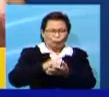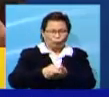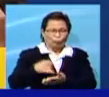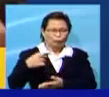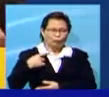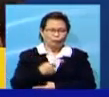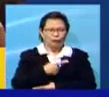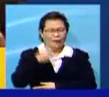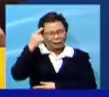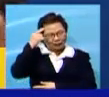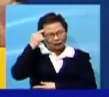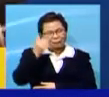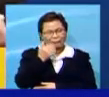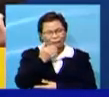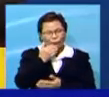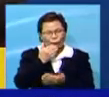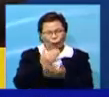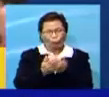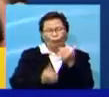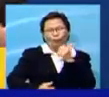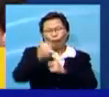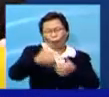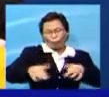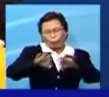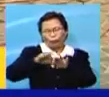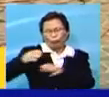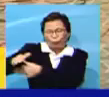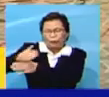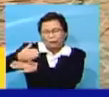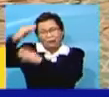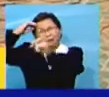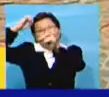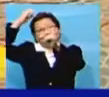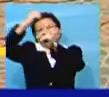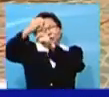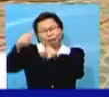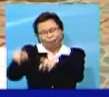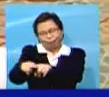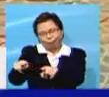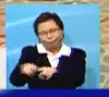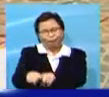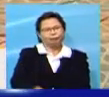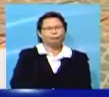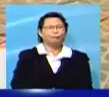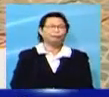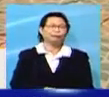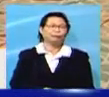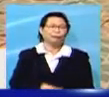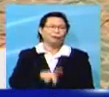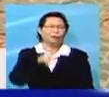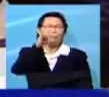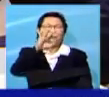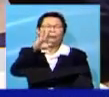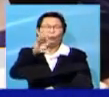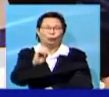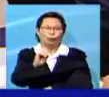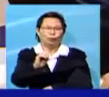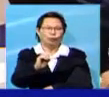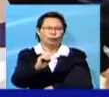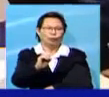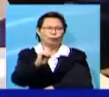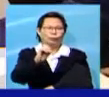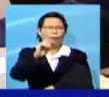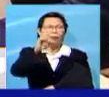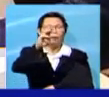it's good. Actually, the most important thing is we share the vision. Like Daniel said, that we Sementara itu, Ketua Pegawai Eksekutif